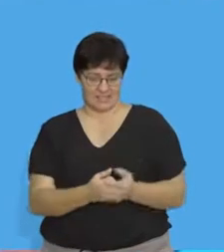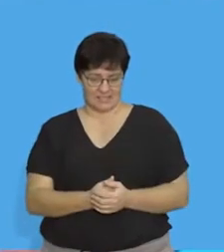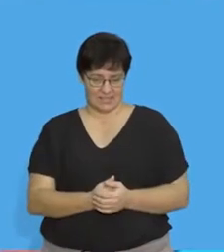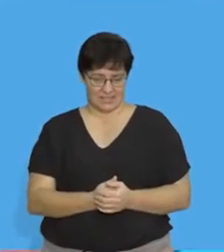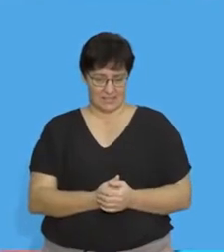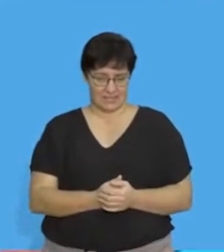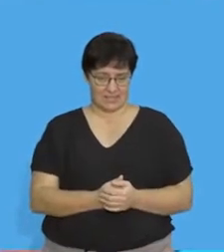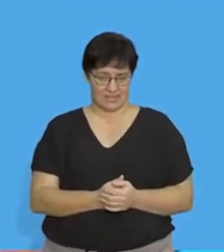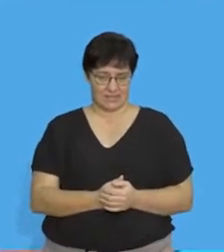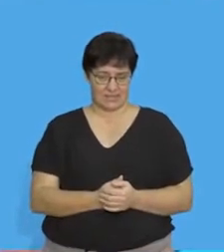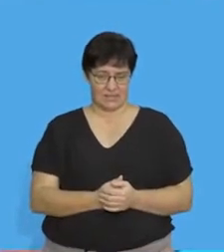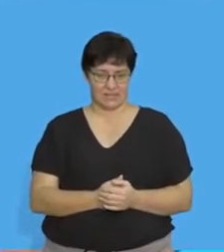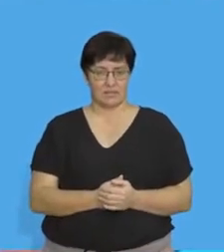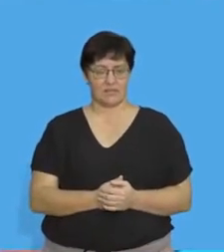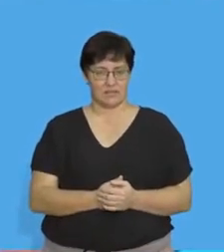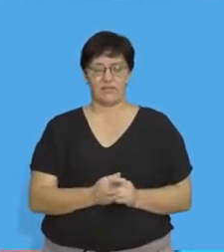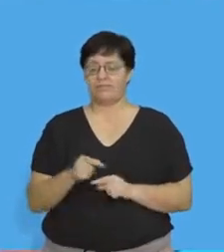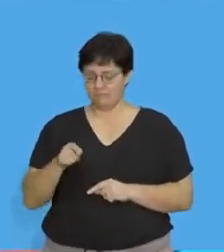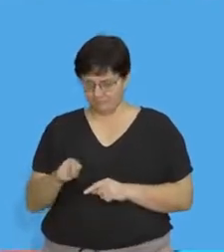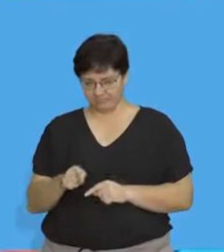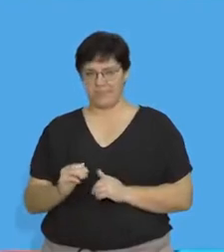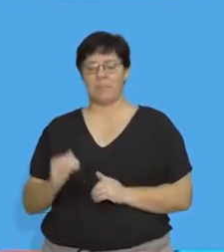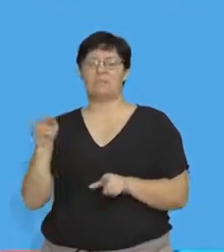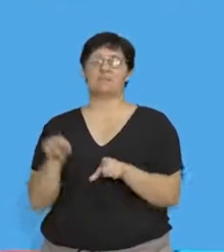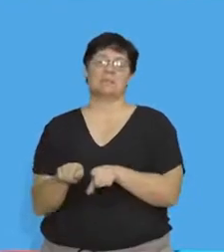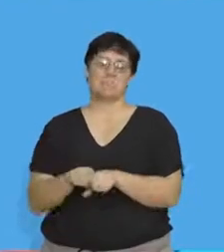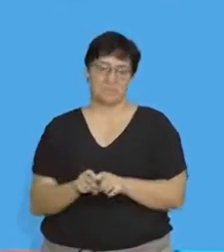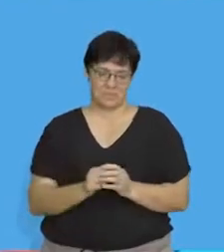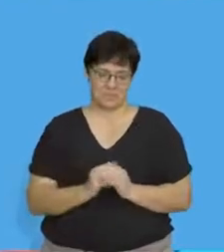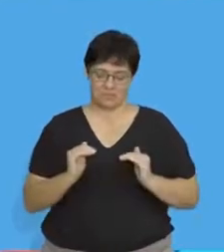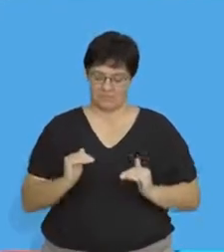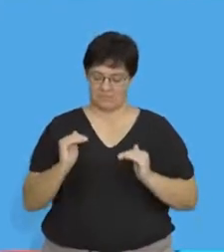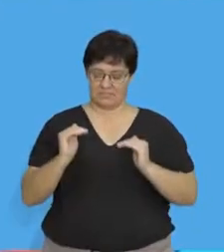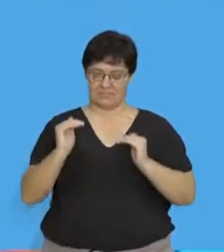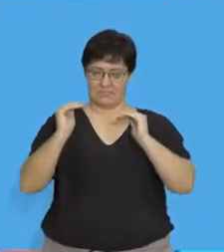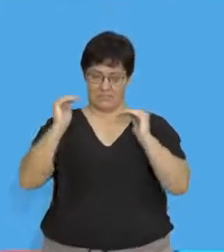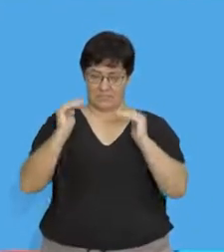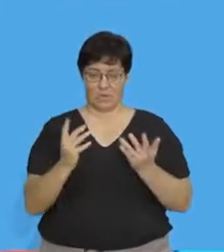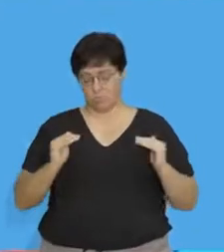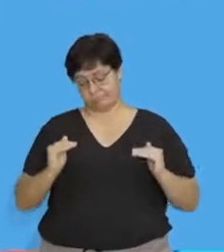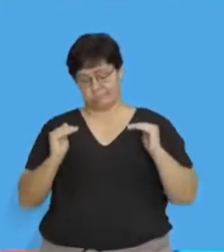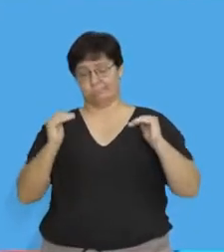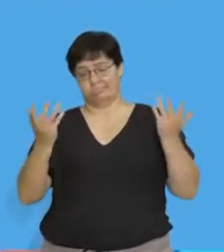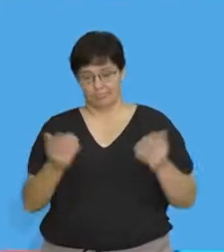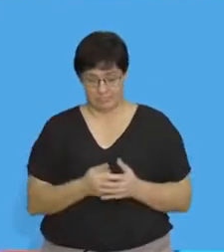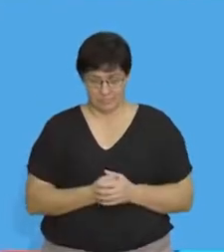a certain number, a certain factor, it's going up in those steps. Now, what's